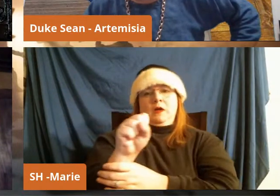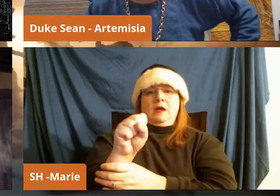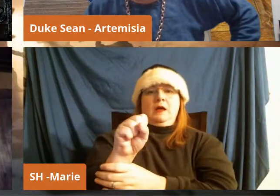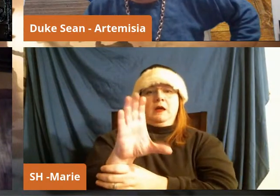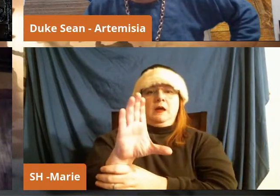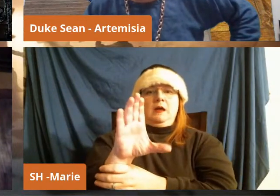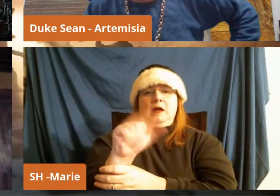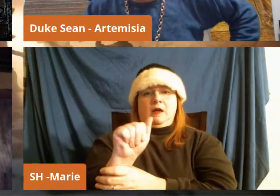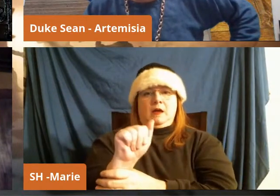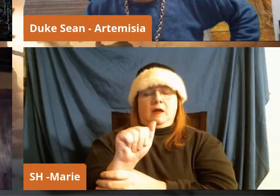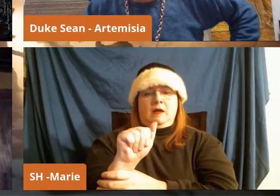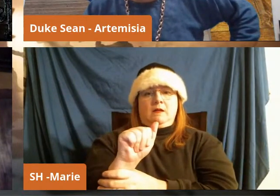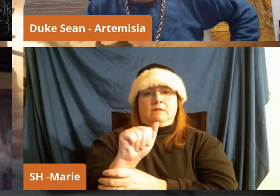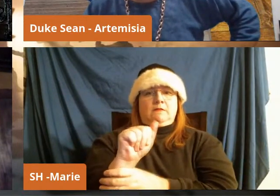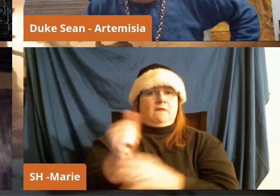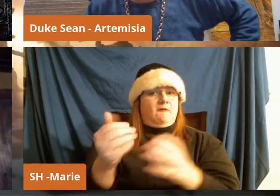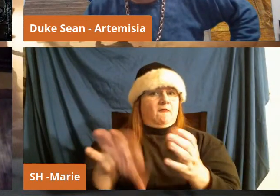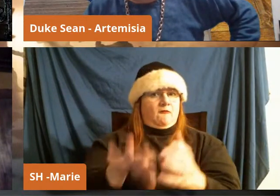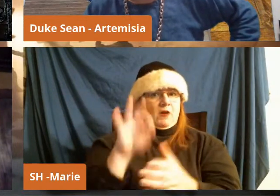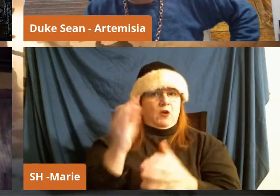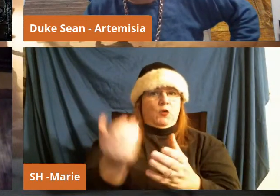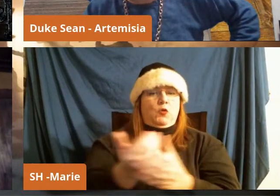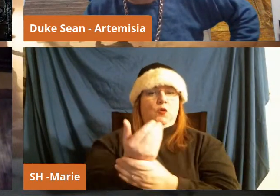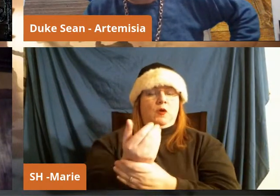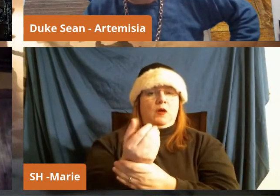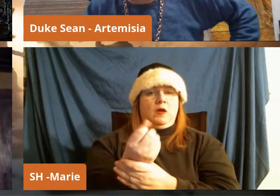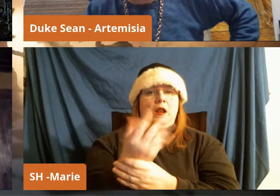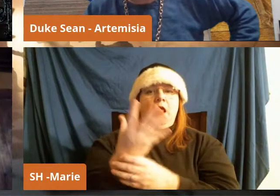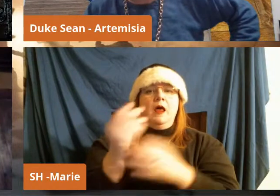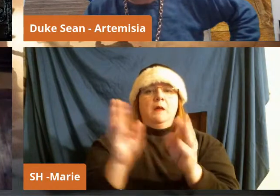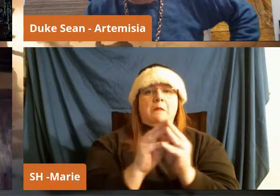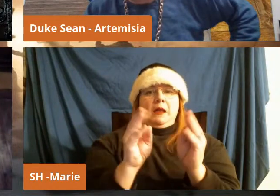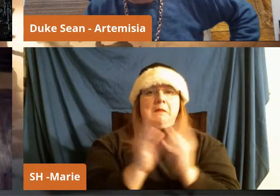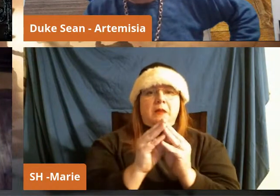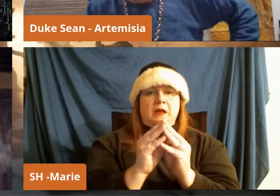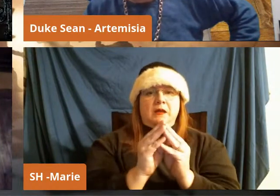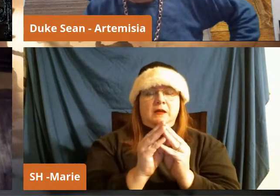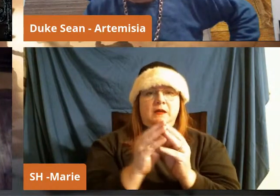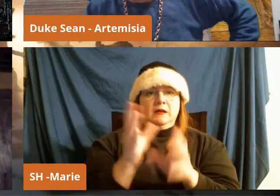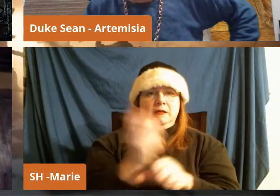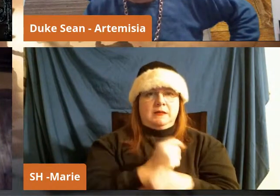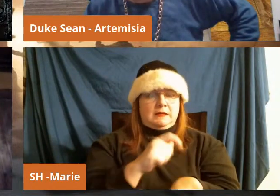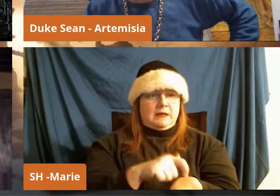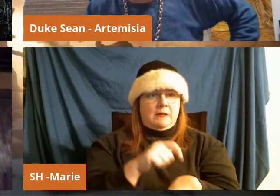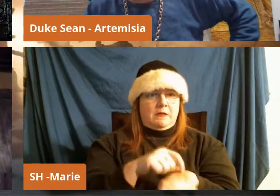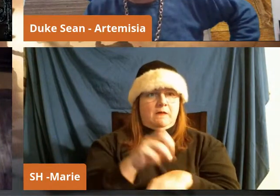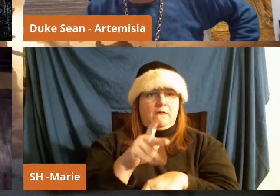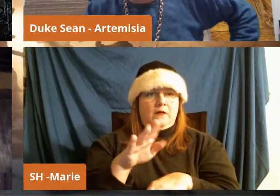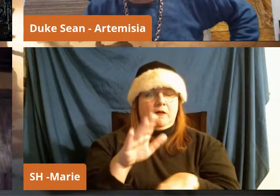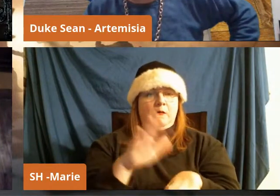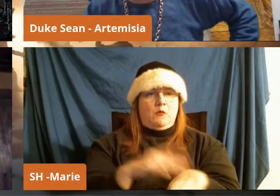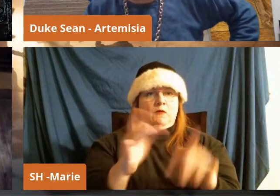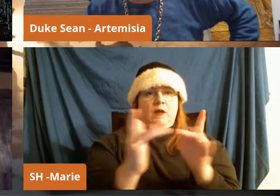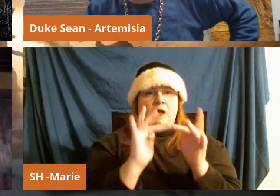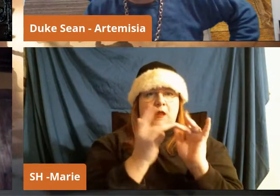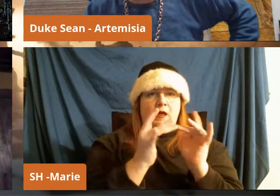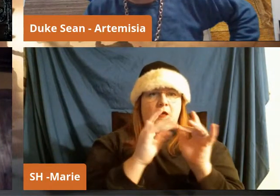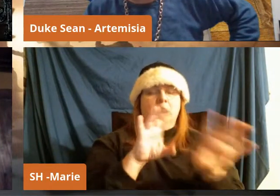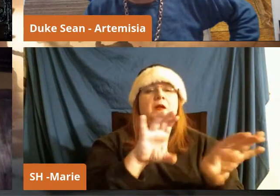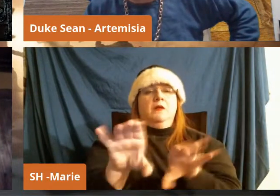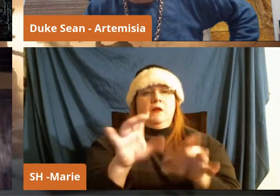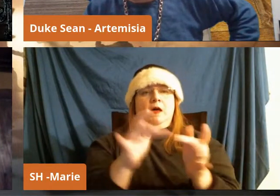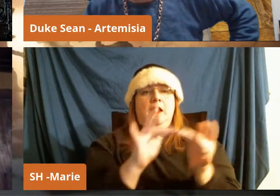found a new format for the SCA. We've had a lot of meetings move online. A lot of the things that take up time in events are moving online or have been done